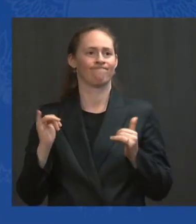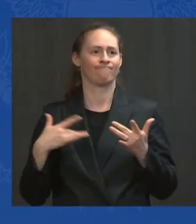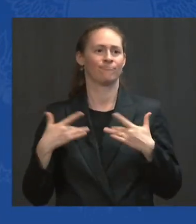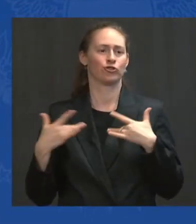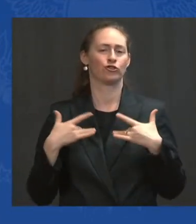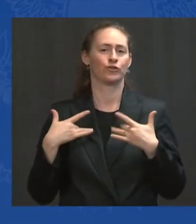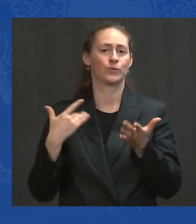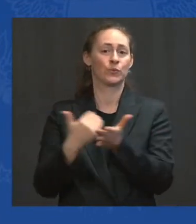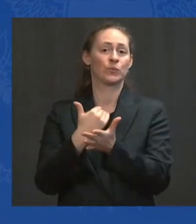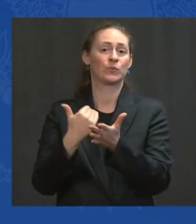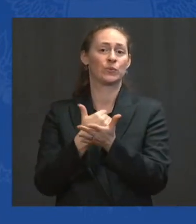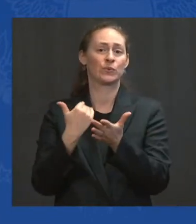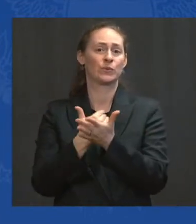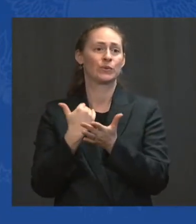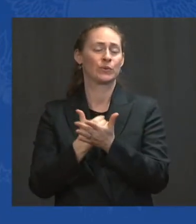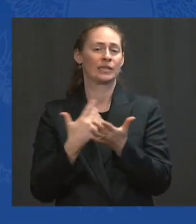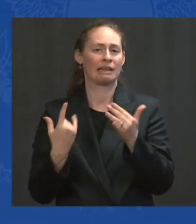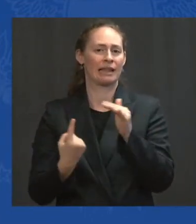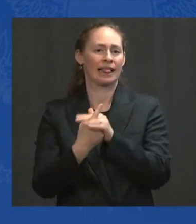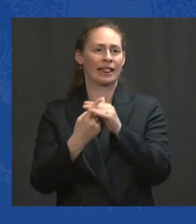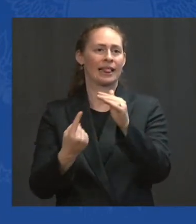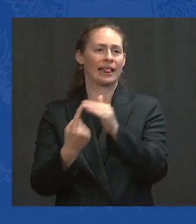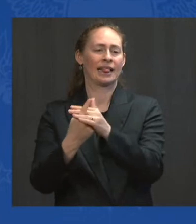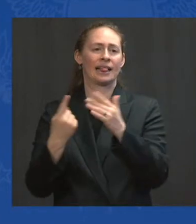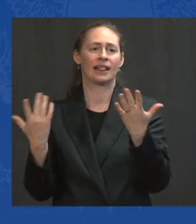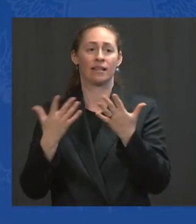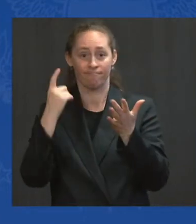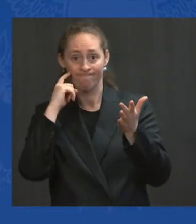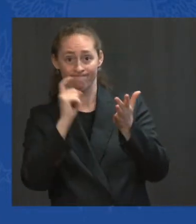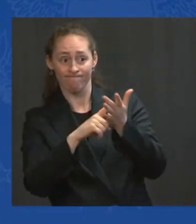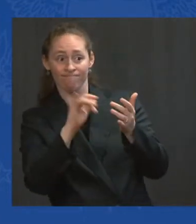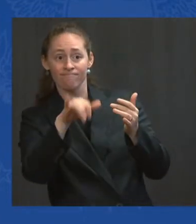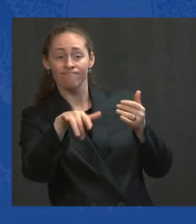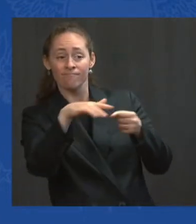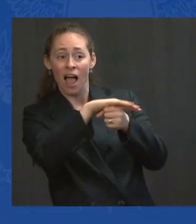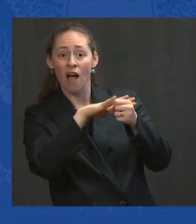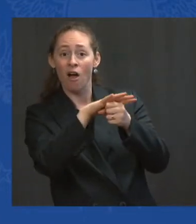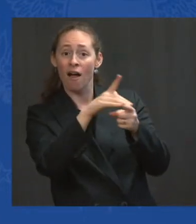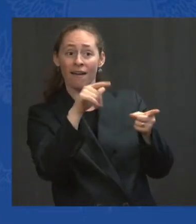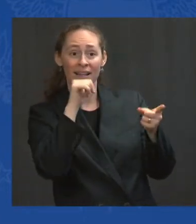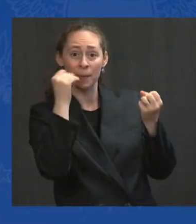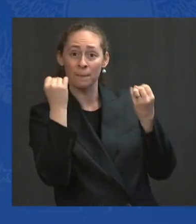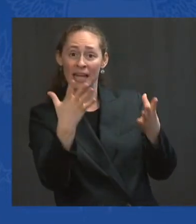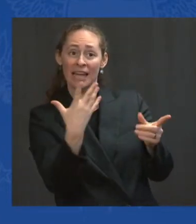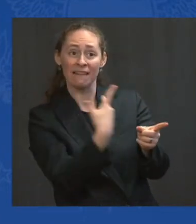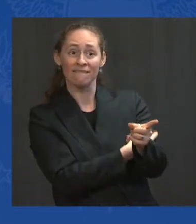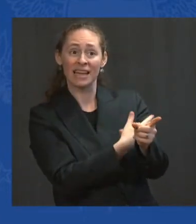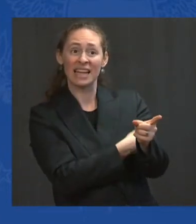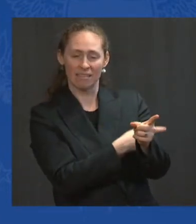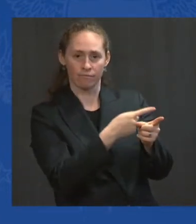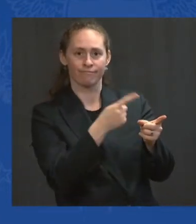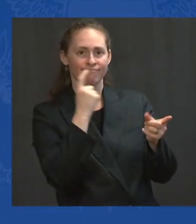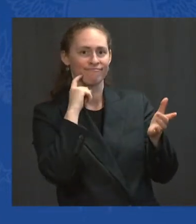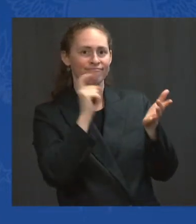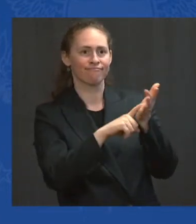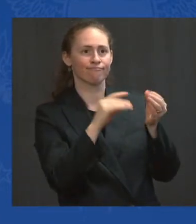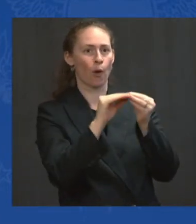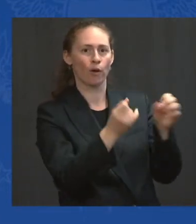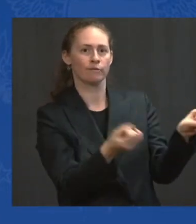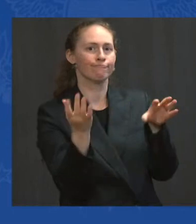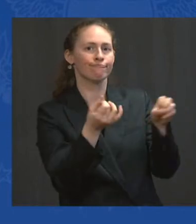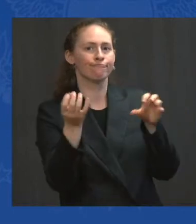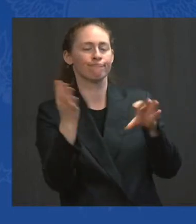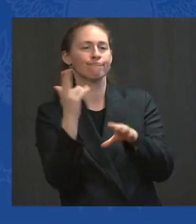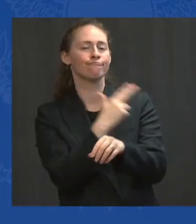Simply put, in areas of low vaccination coverage, cases and hospitalizations are up. Further, we are seeing